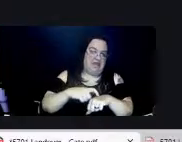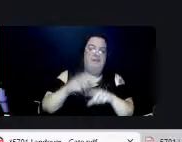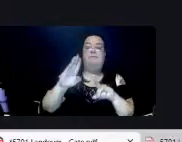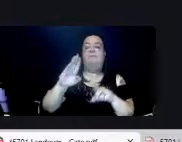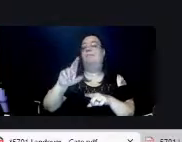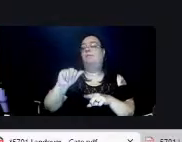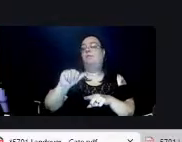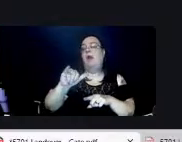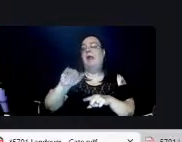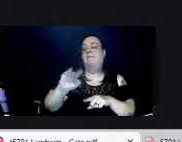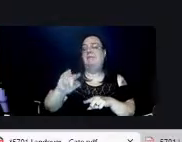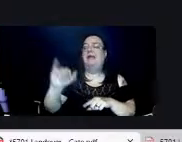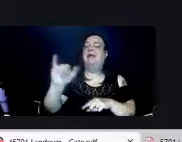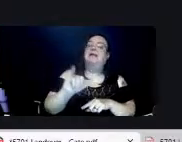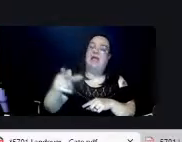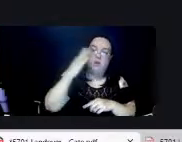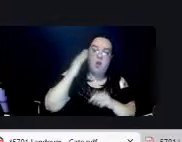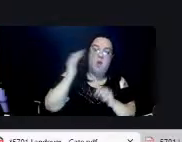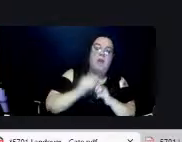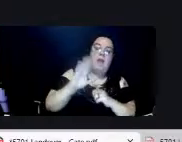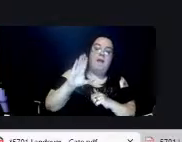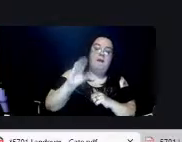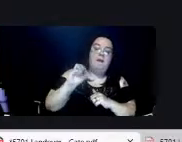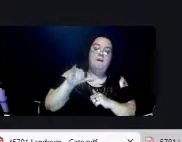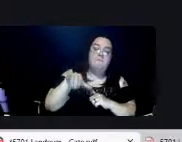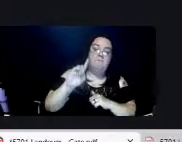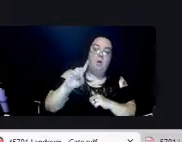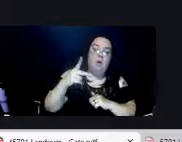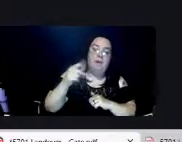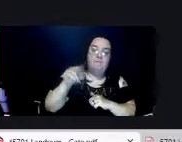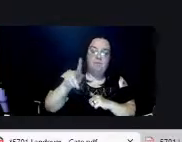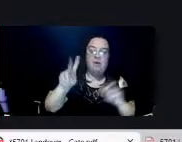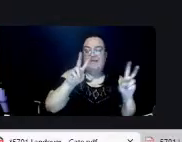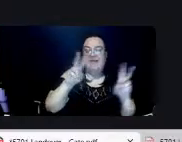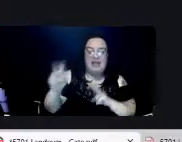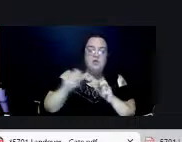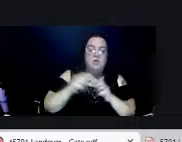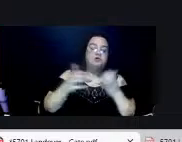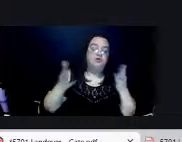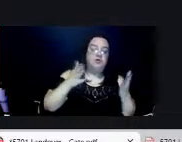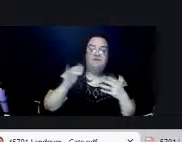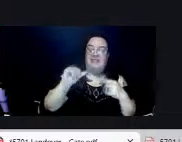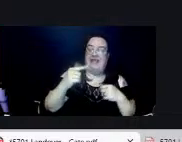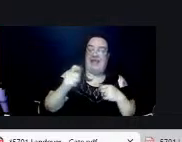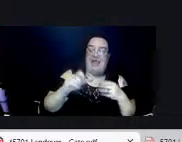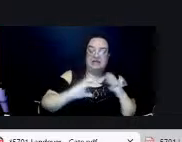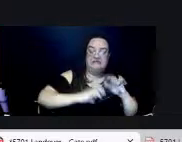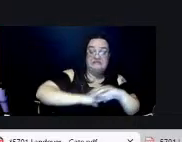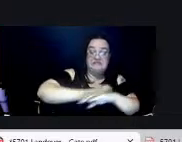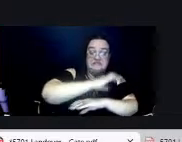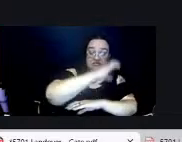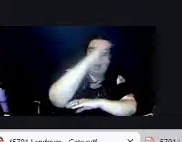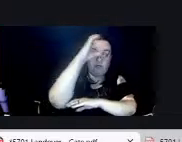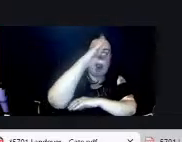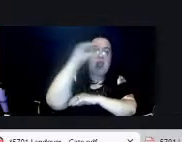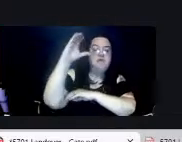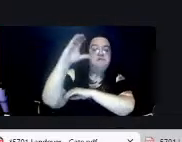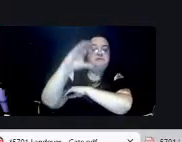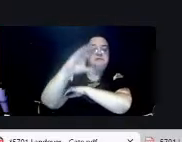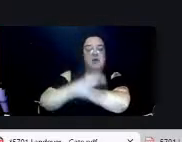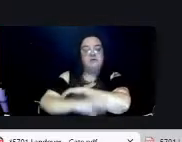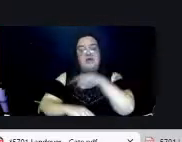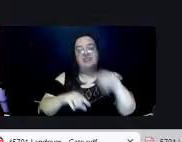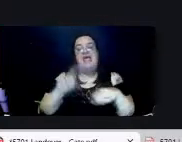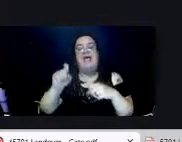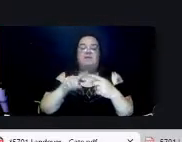issue with servicing a gate at sunrise and at sunset. So we'd have to reapproach this with an automated gate. Yeah.